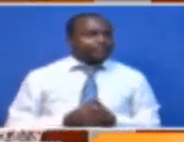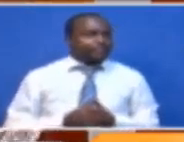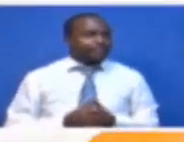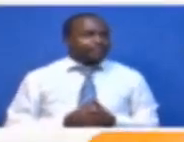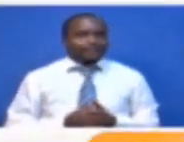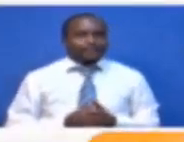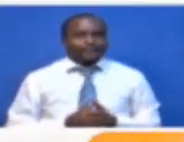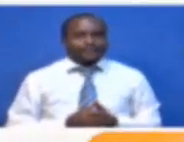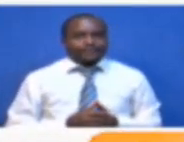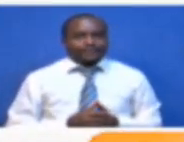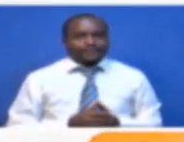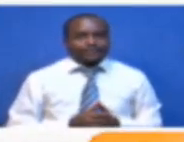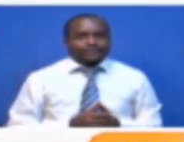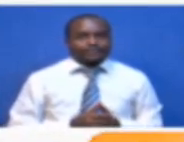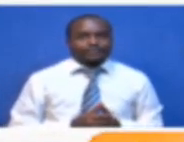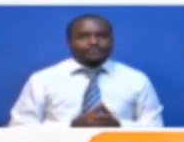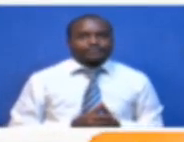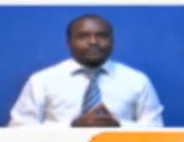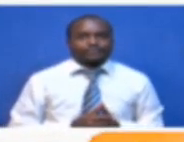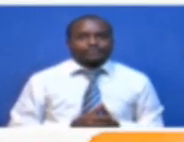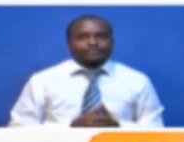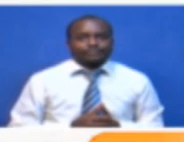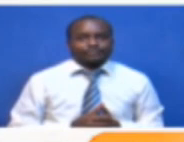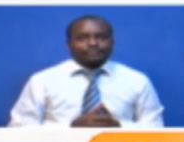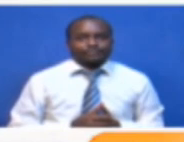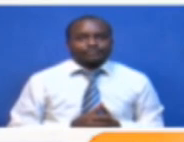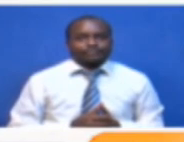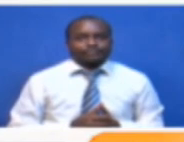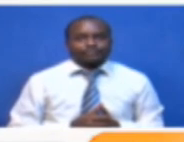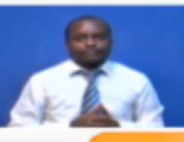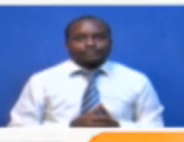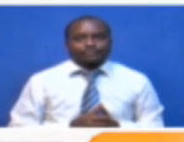Ni nani kutume? Ni Kikuyu.